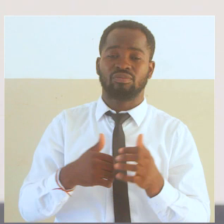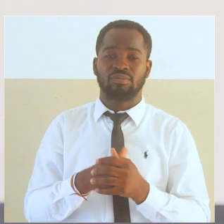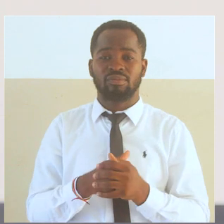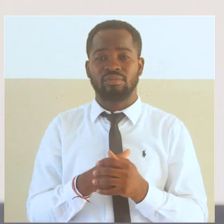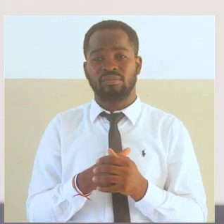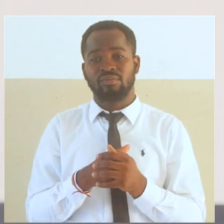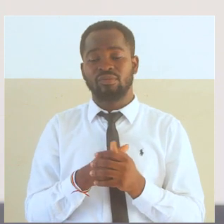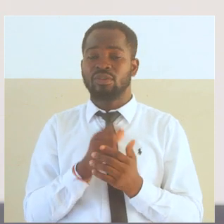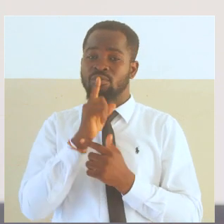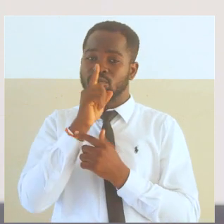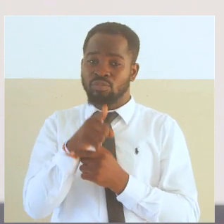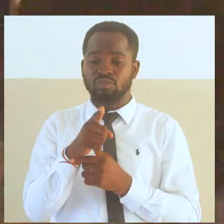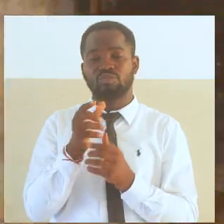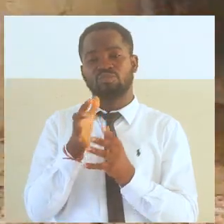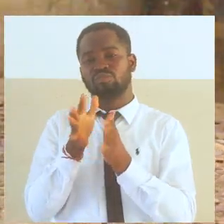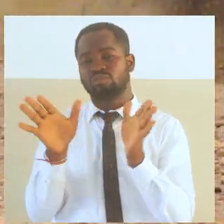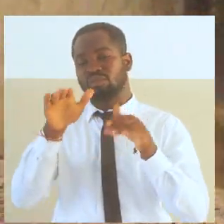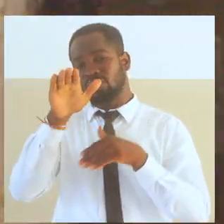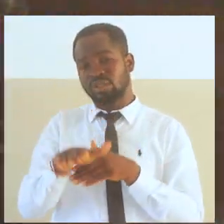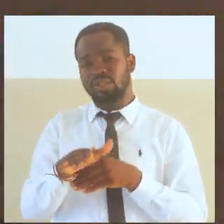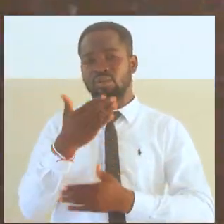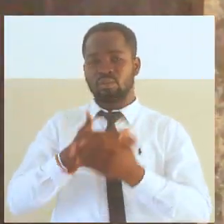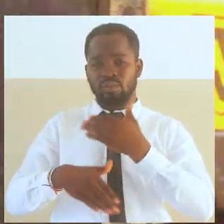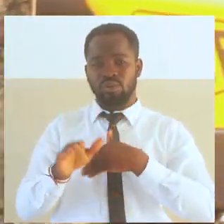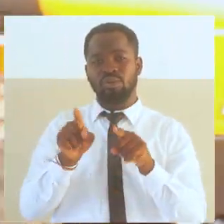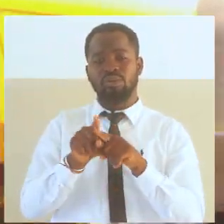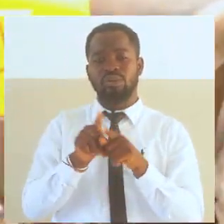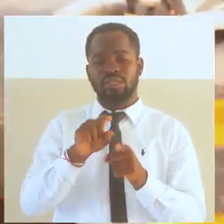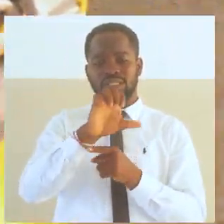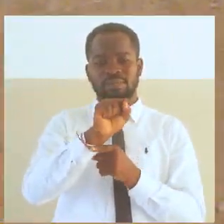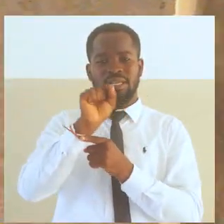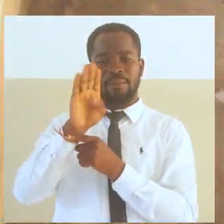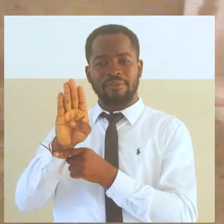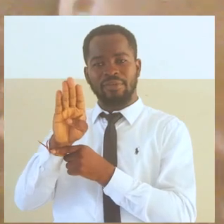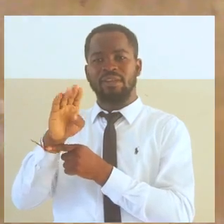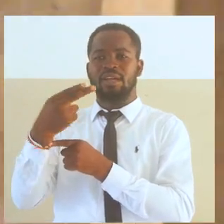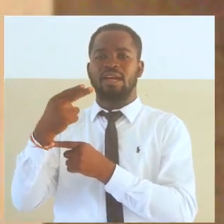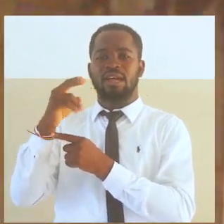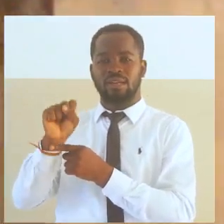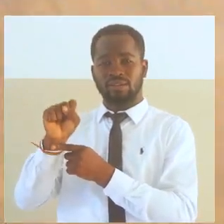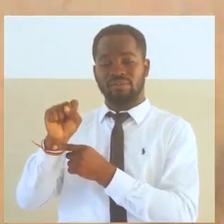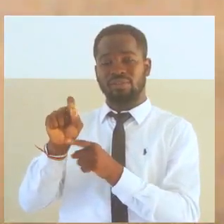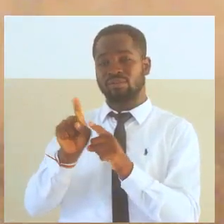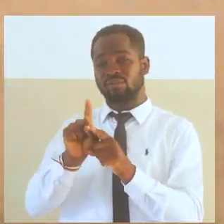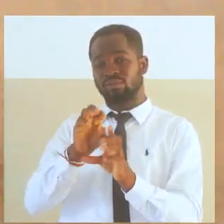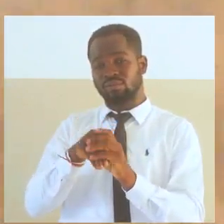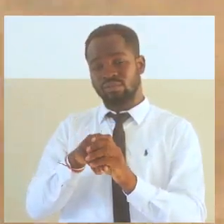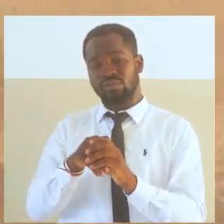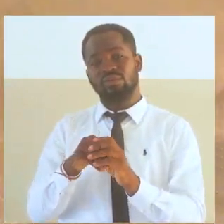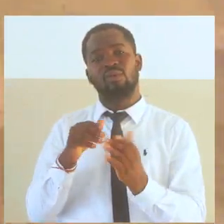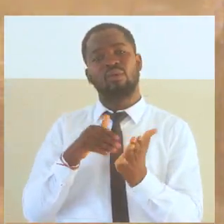it can affect both children and adults. Even though it is possible for a child to be born with either spina bifida